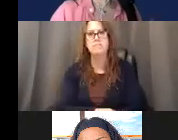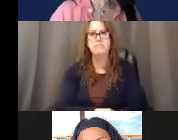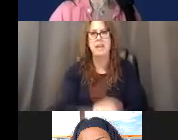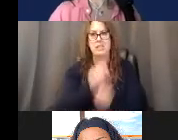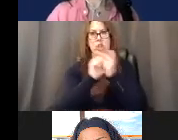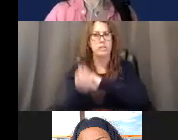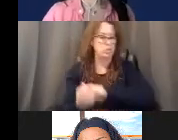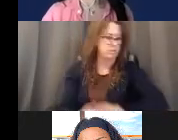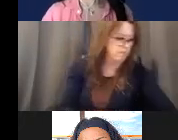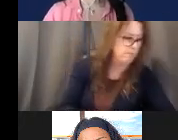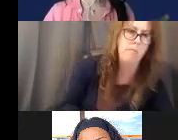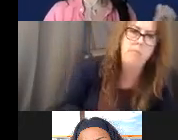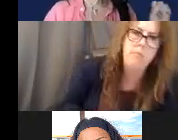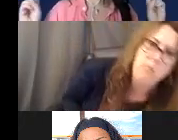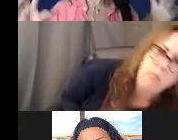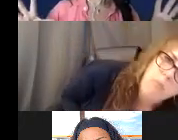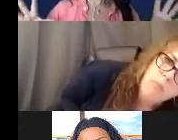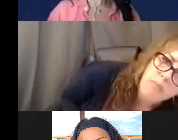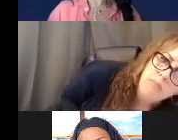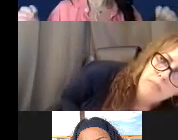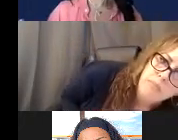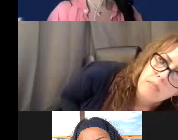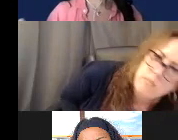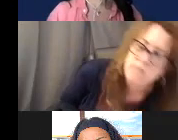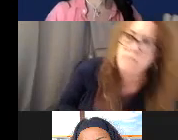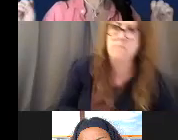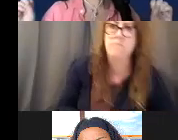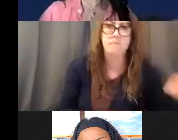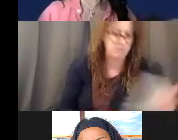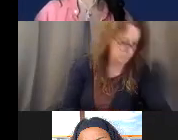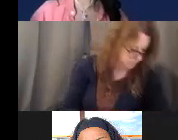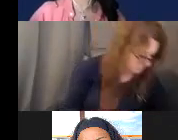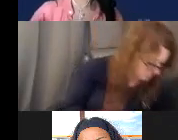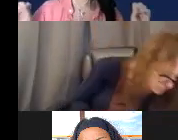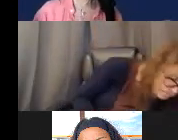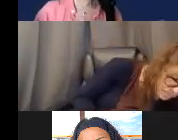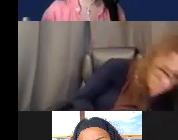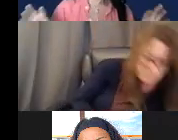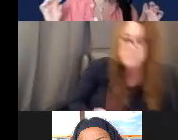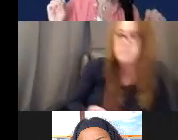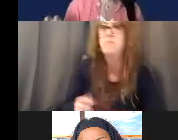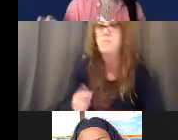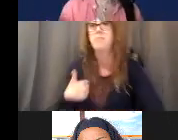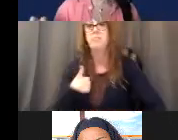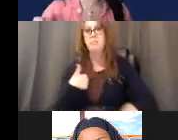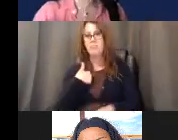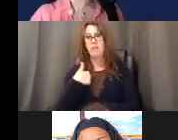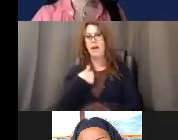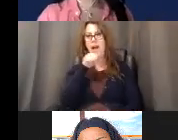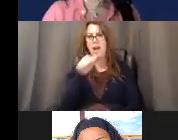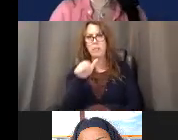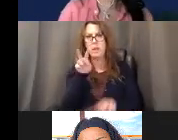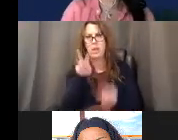I'm so bad at looking at the chat, but I just saw boom. So whoever put that in, you just gave me life with that. That's so